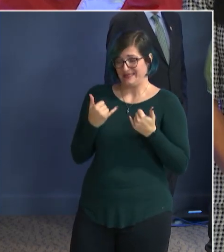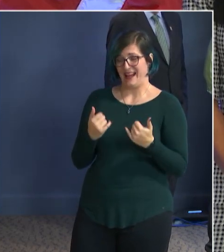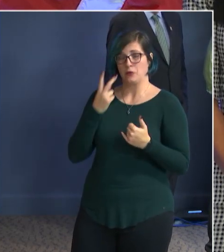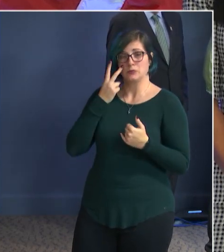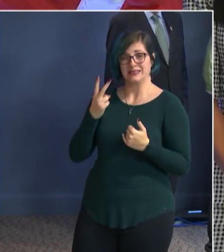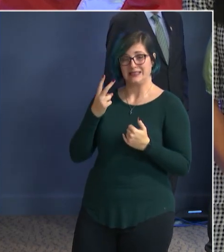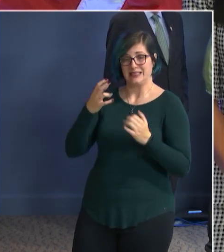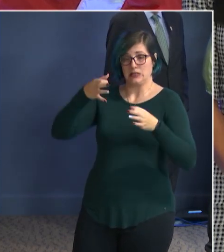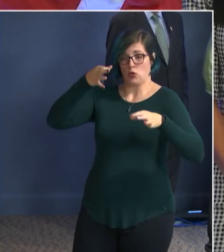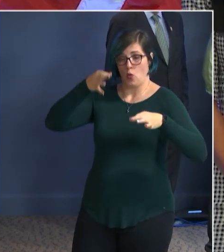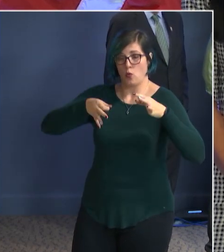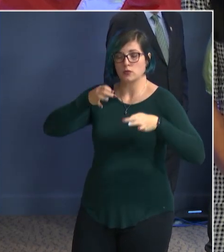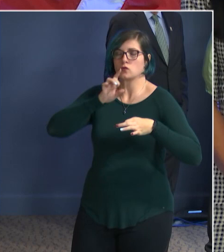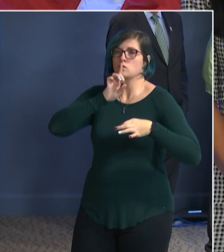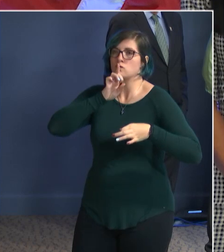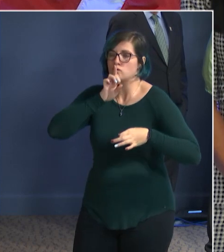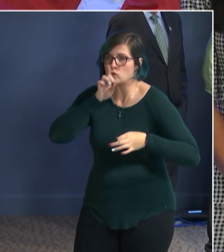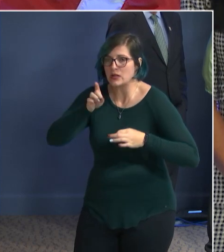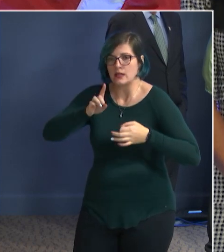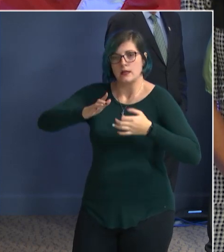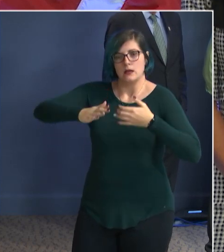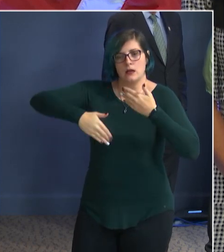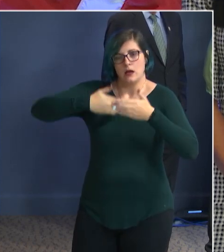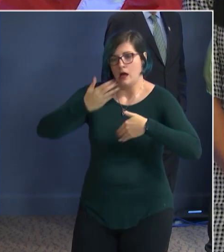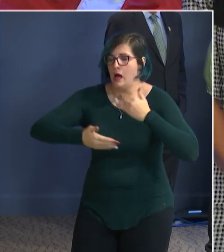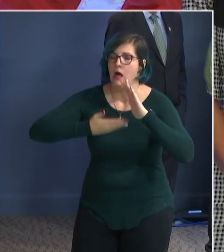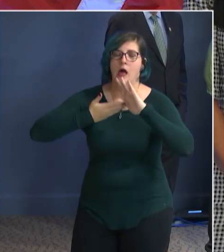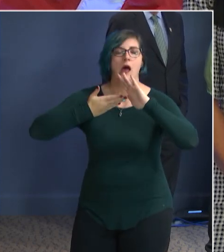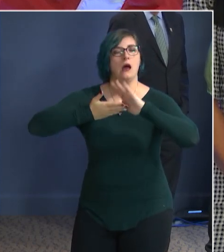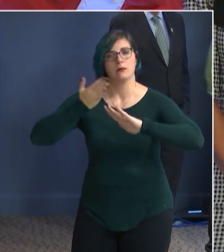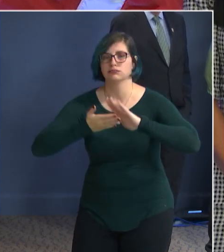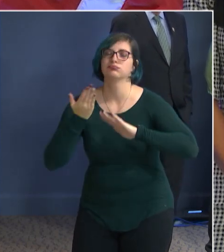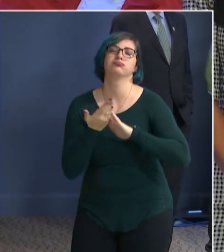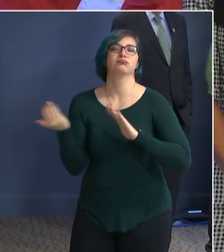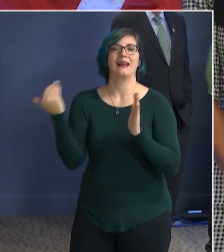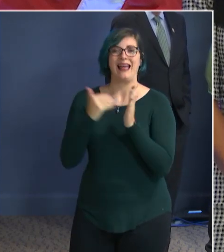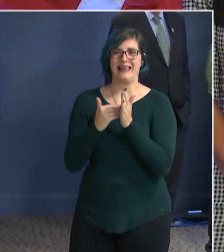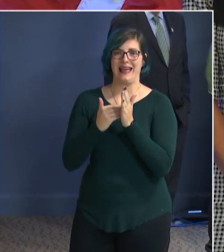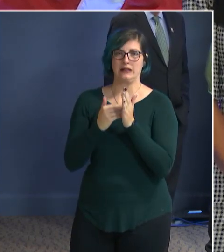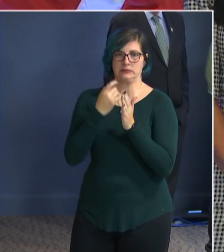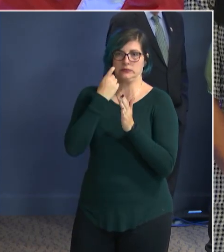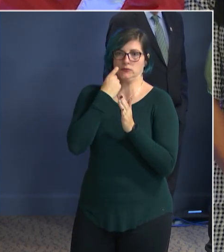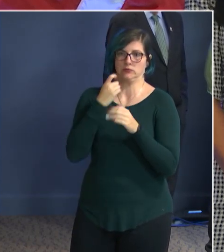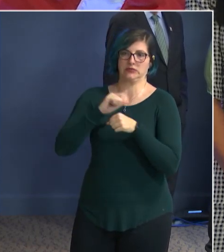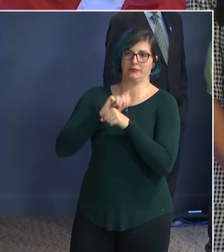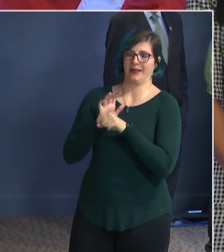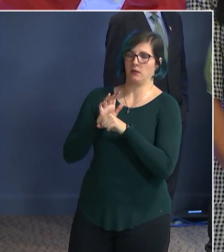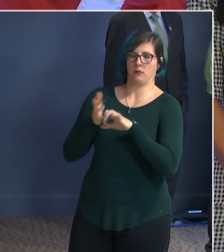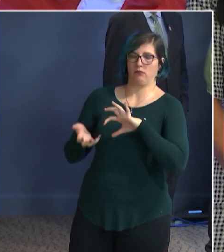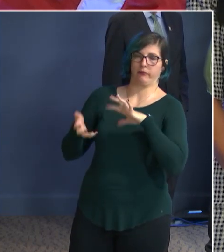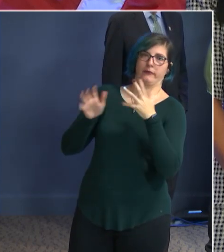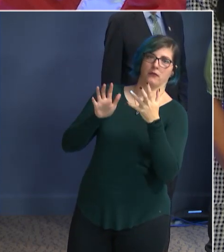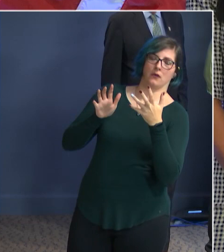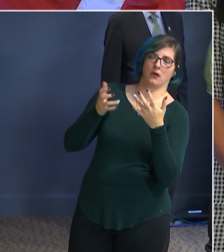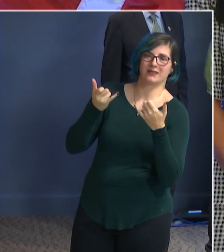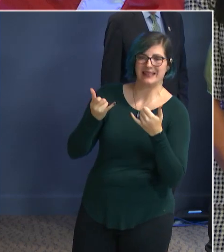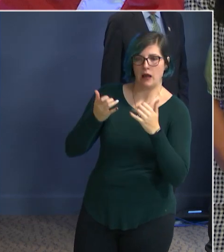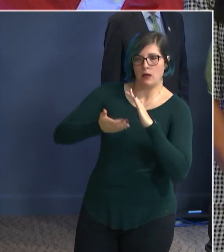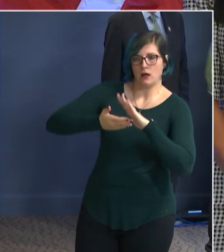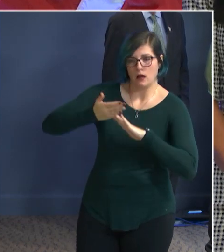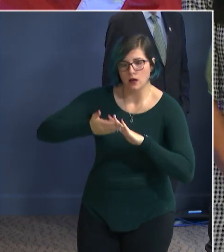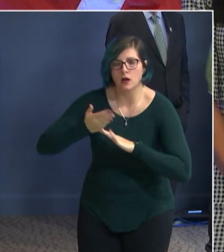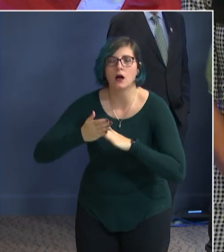courts really get going in full force post-pandemic. And what this law would suggest is that the number